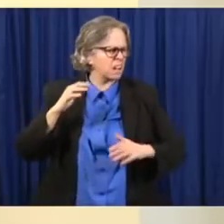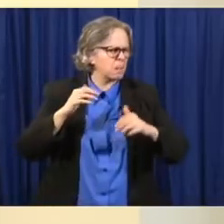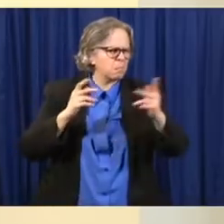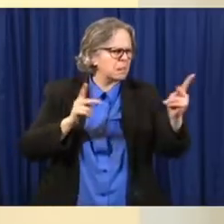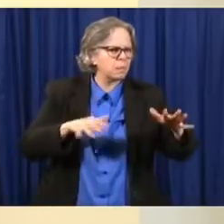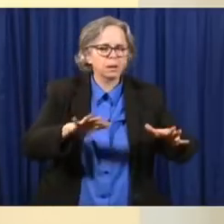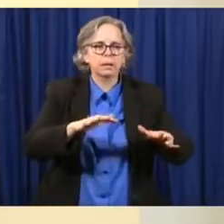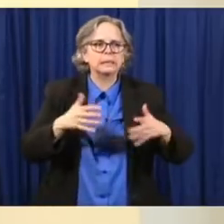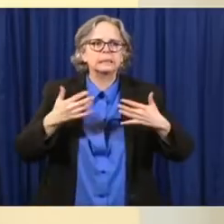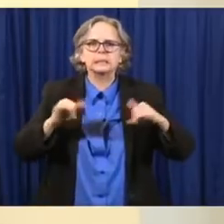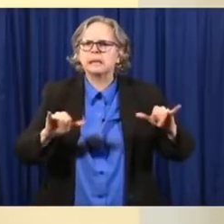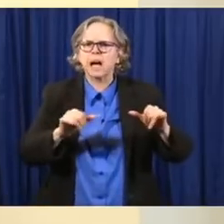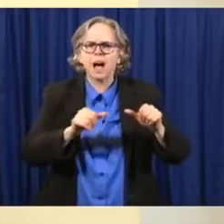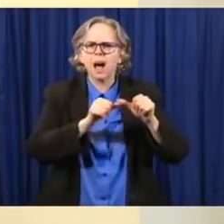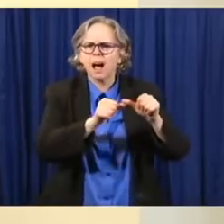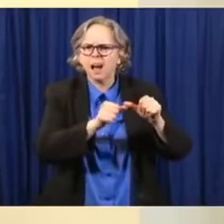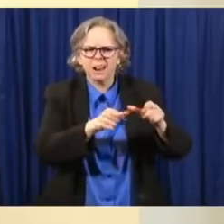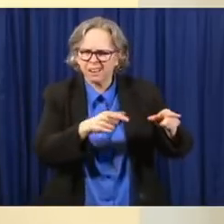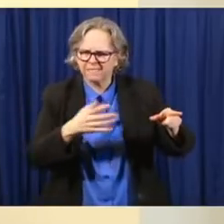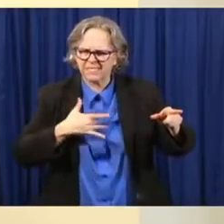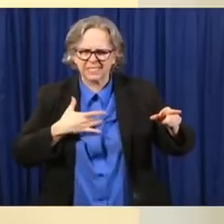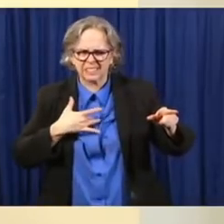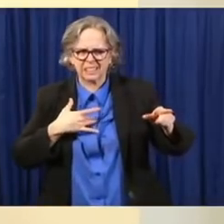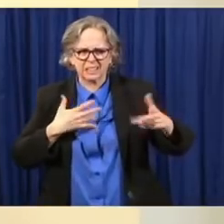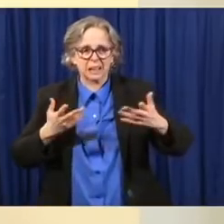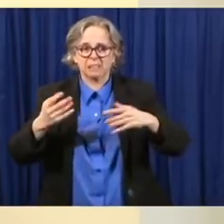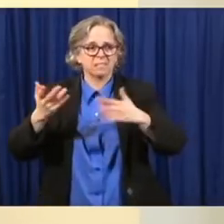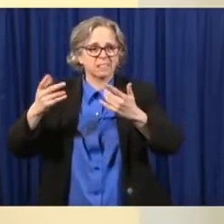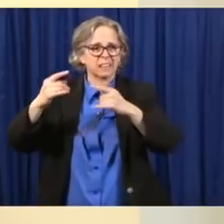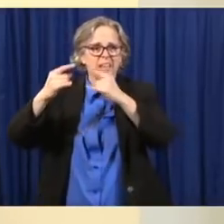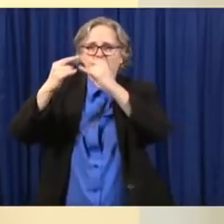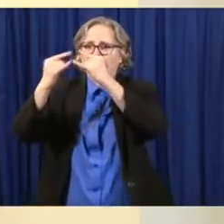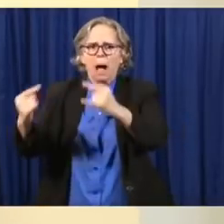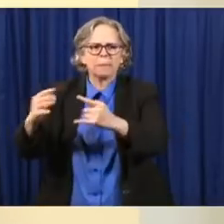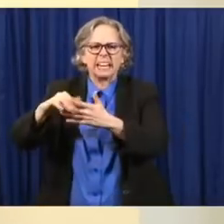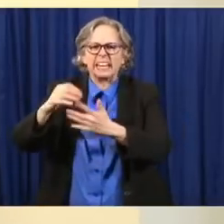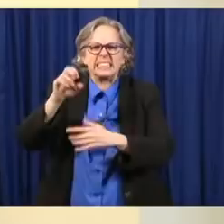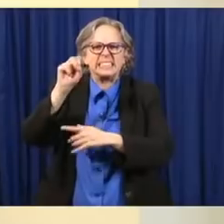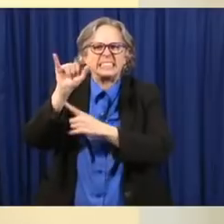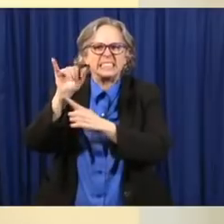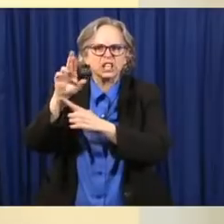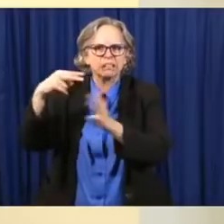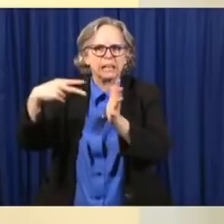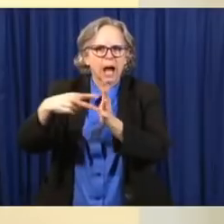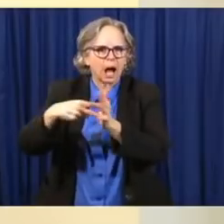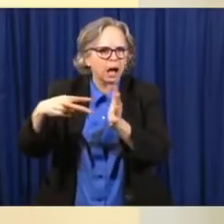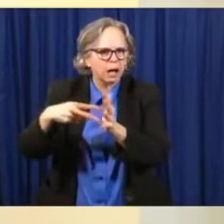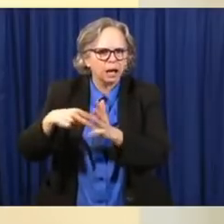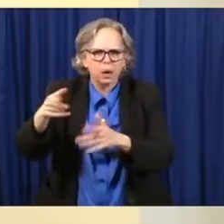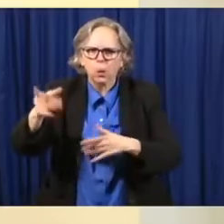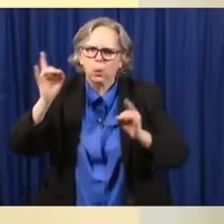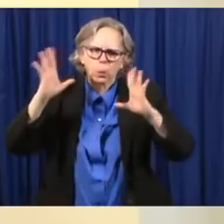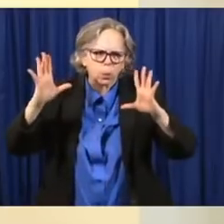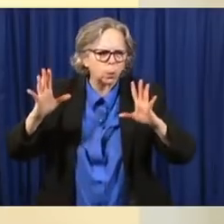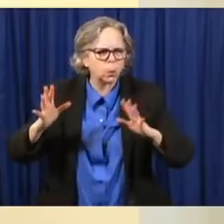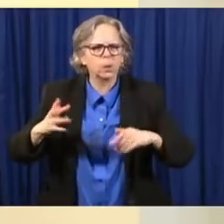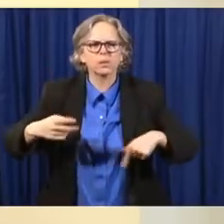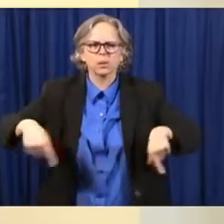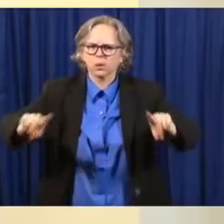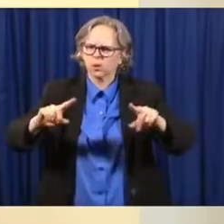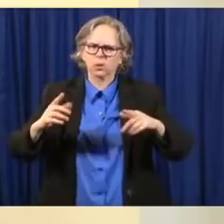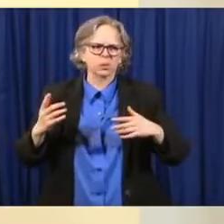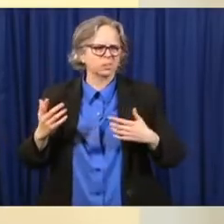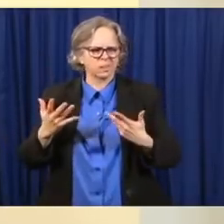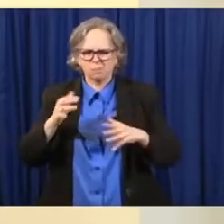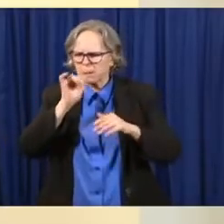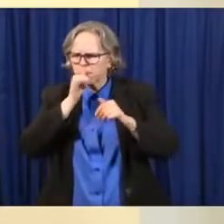even in camps right now in Syria. These things are endured by not just hope alone.